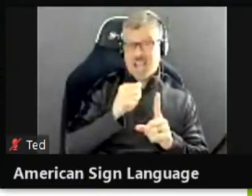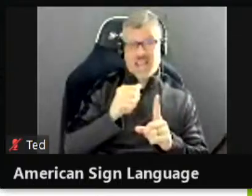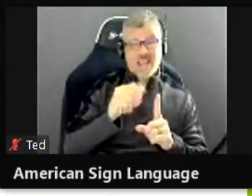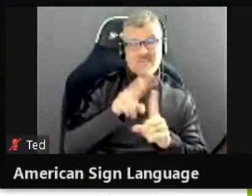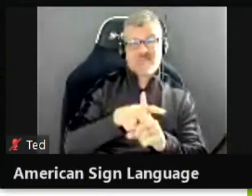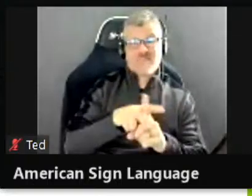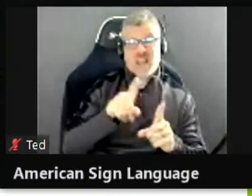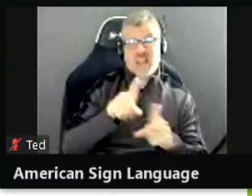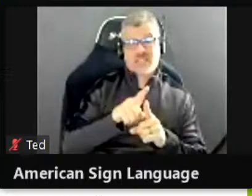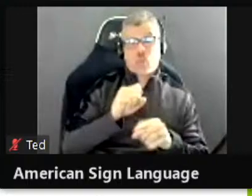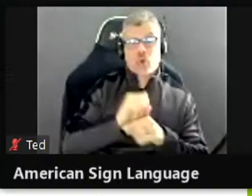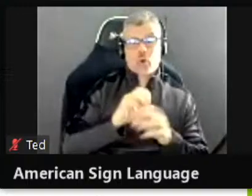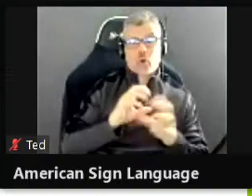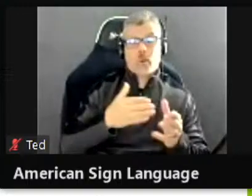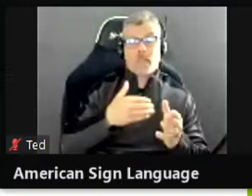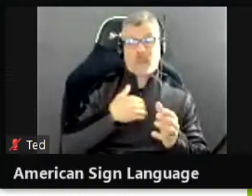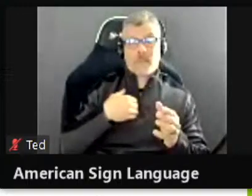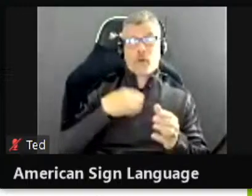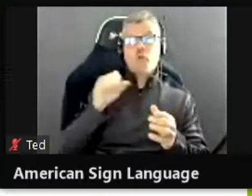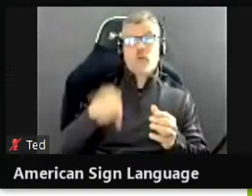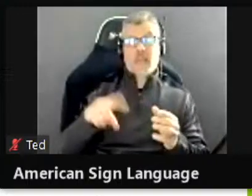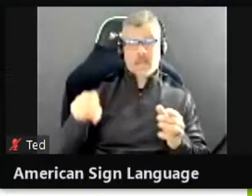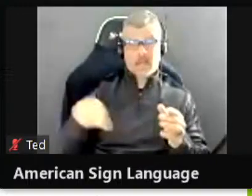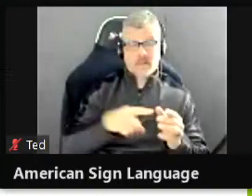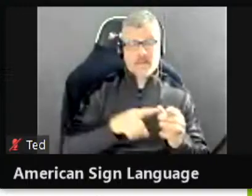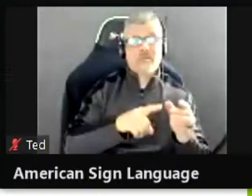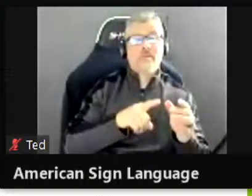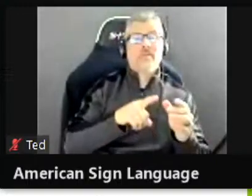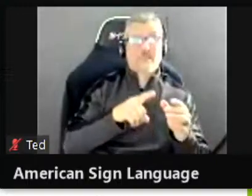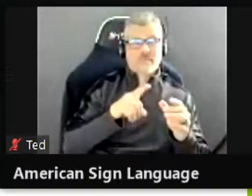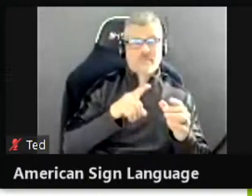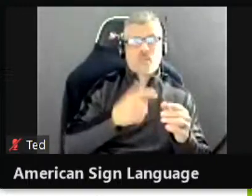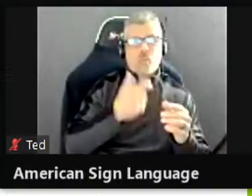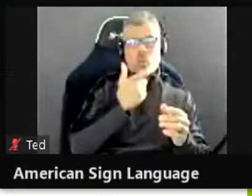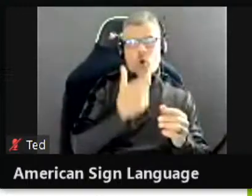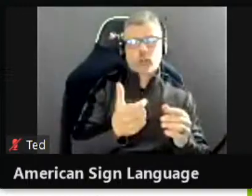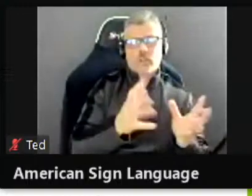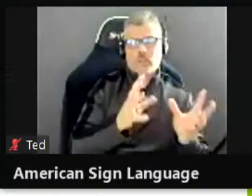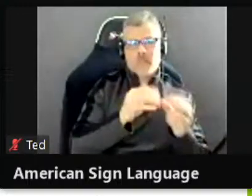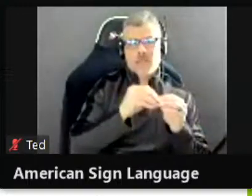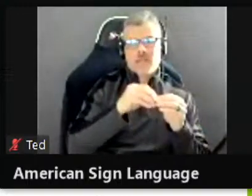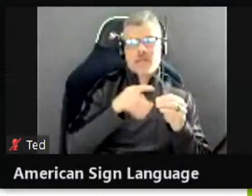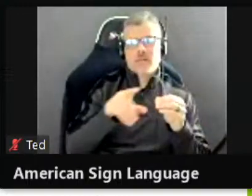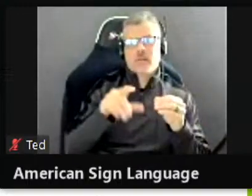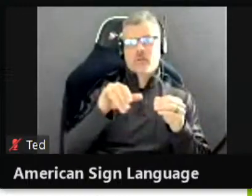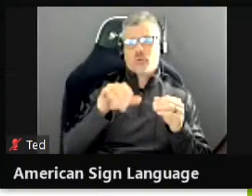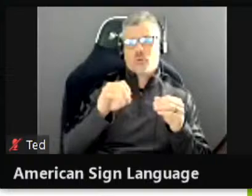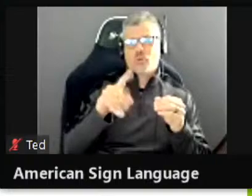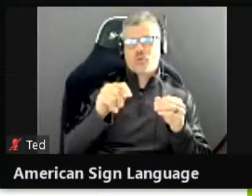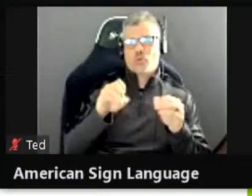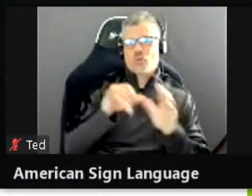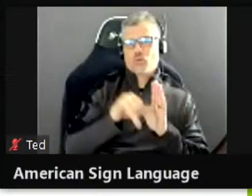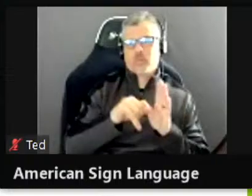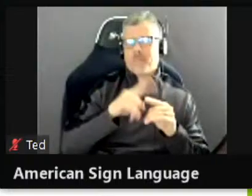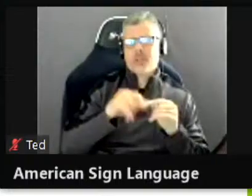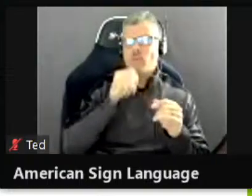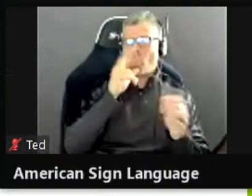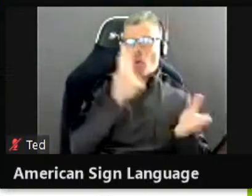member, you can attend this meeting via the YouTube channel, but please do not log into the Zoom. Thank you.